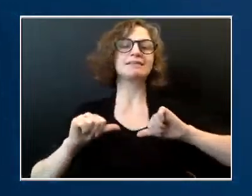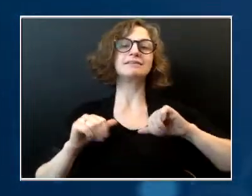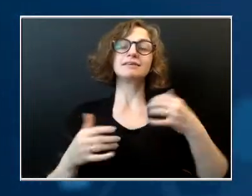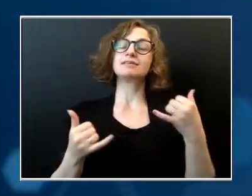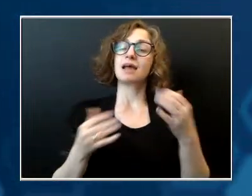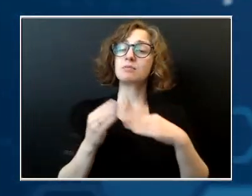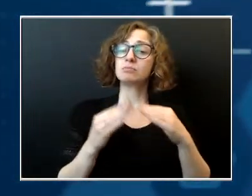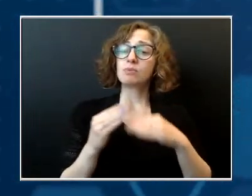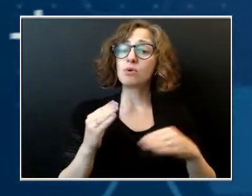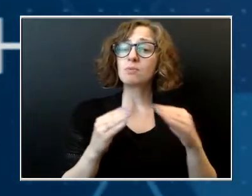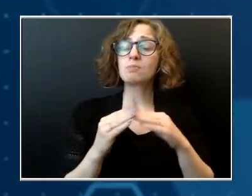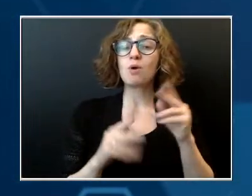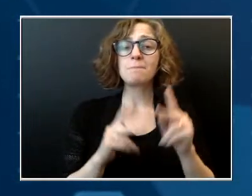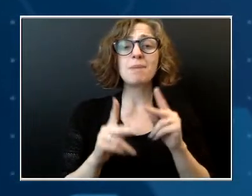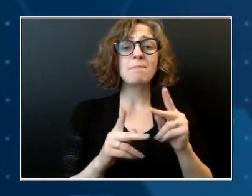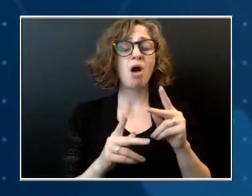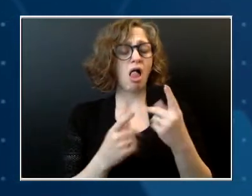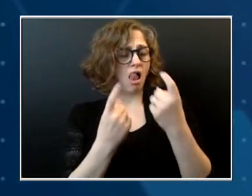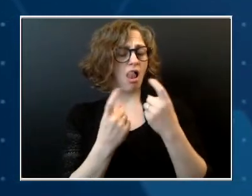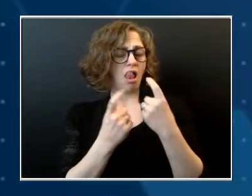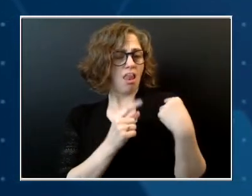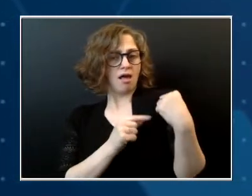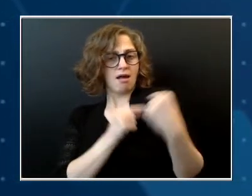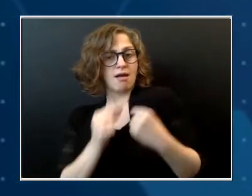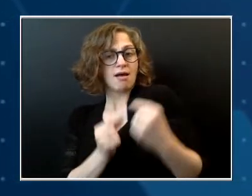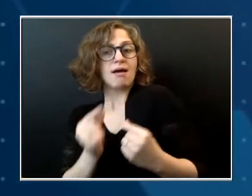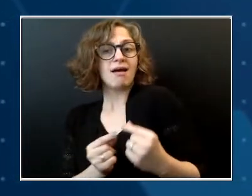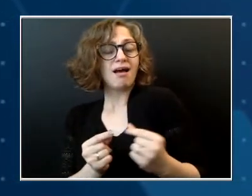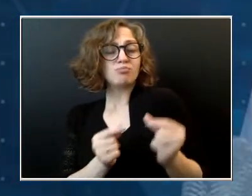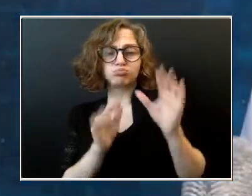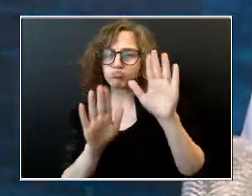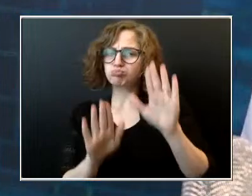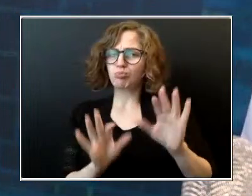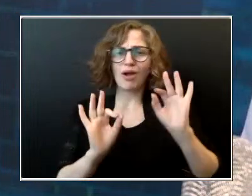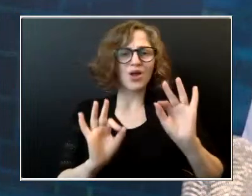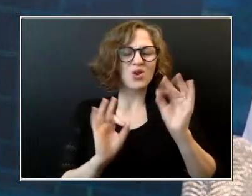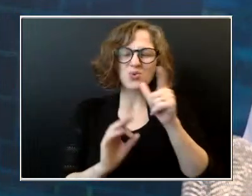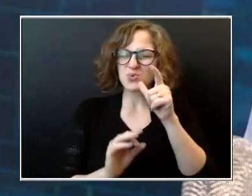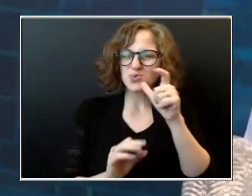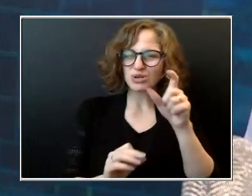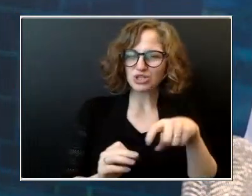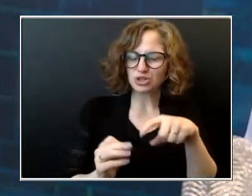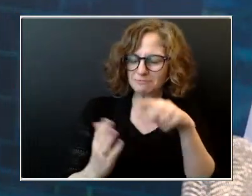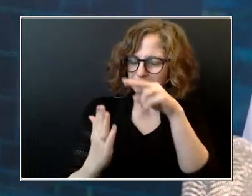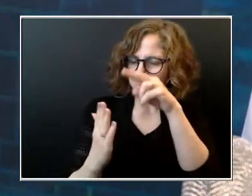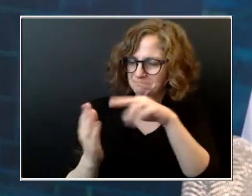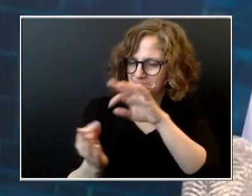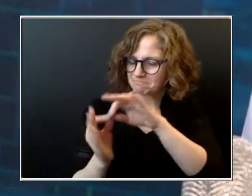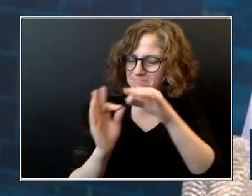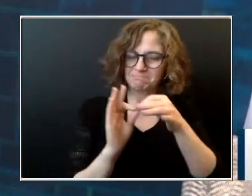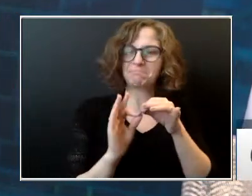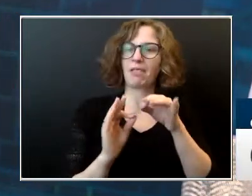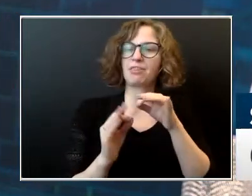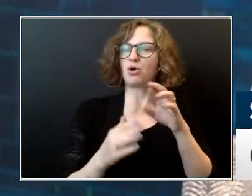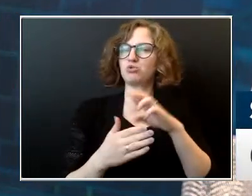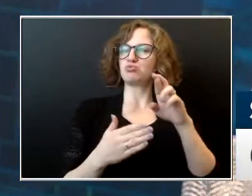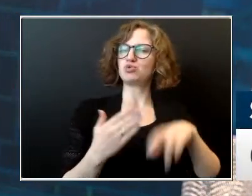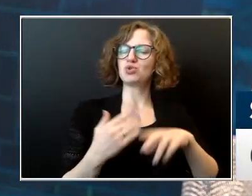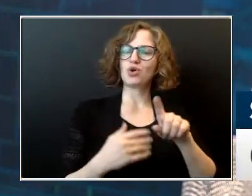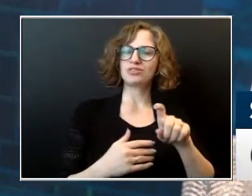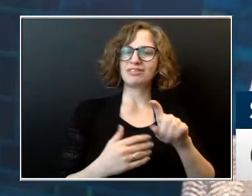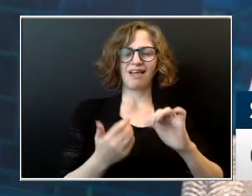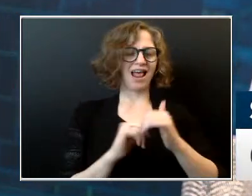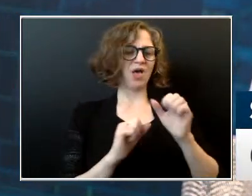is great. But who should be reading the test results? And how do those results influence your healthcare or the healthcare of your